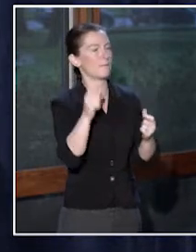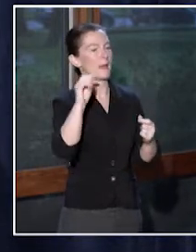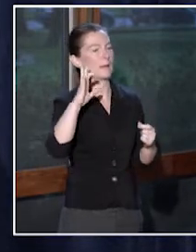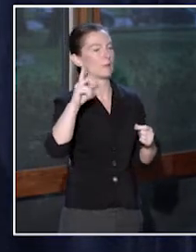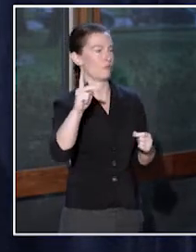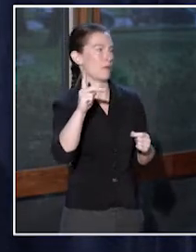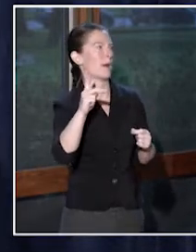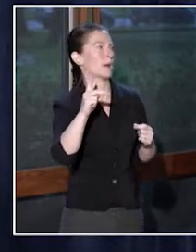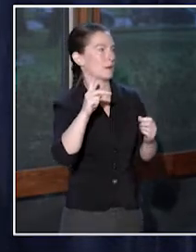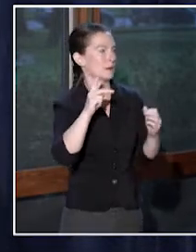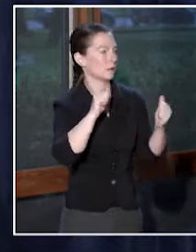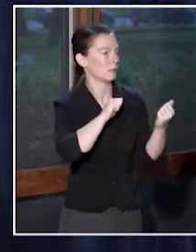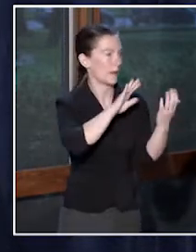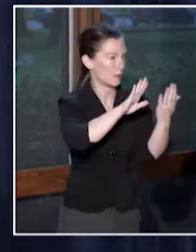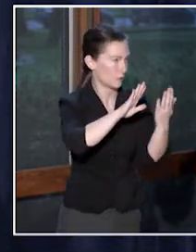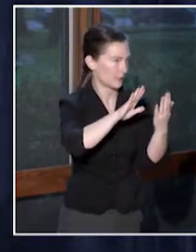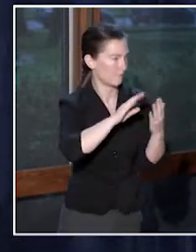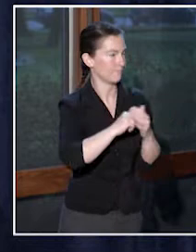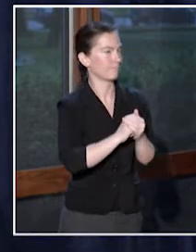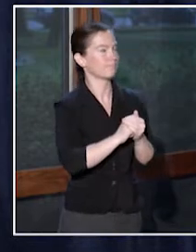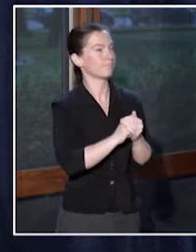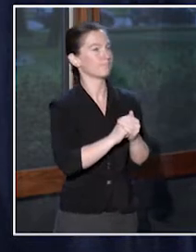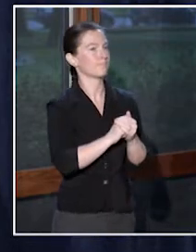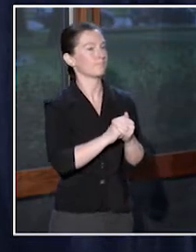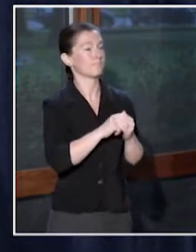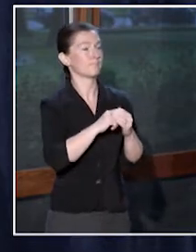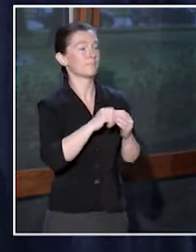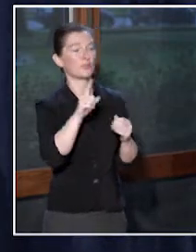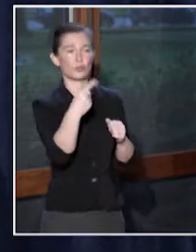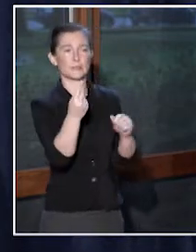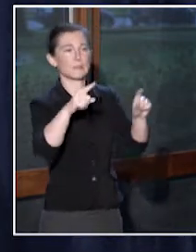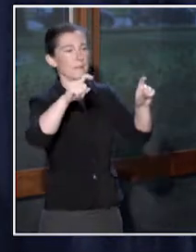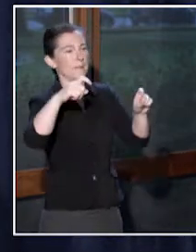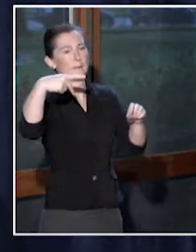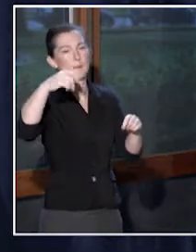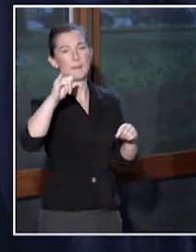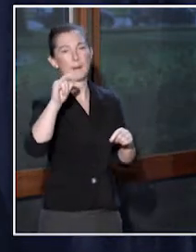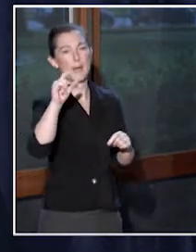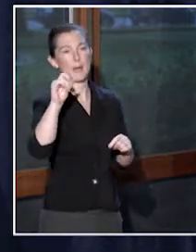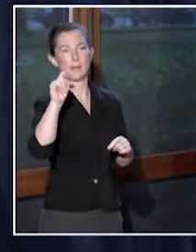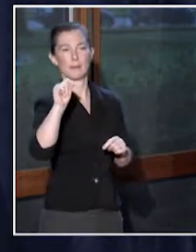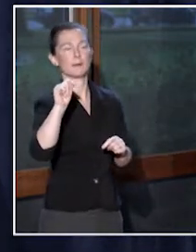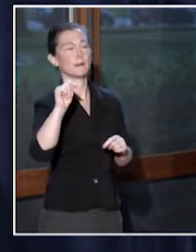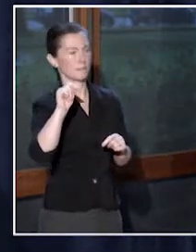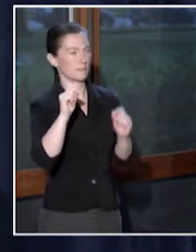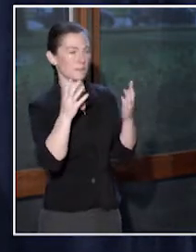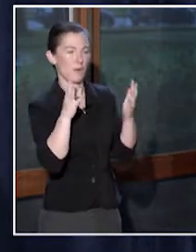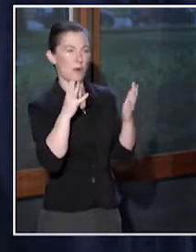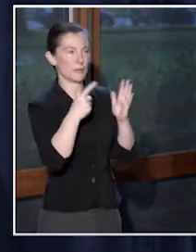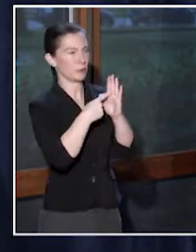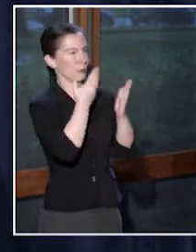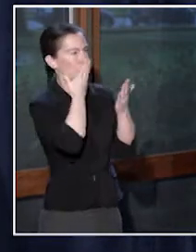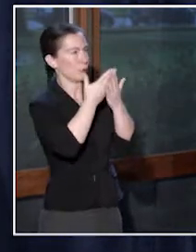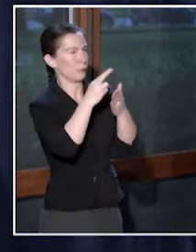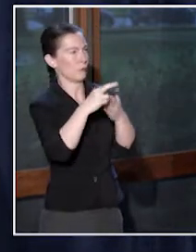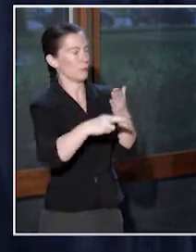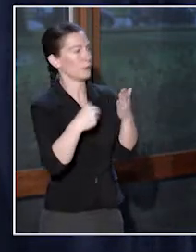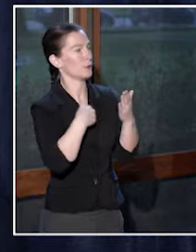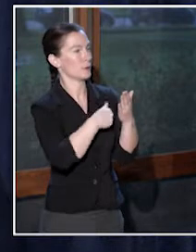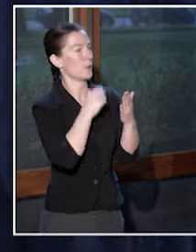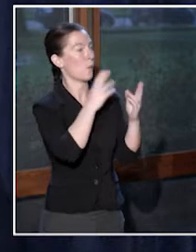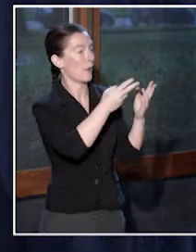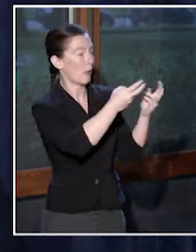the pilot. It's already showing early results, and we're going to take what we learned from that pilot and we're going to apply it more broadly